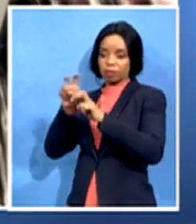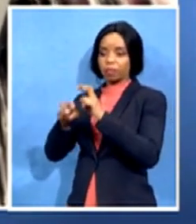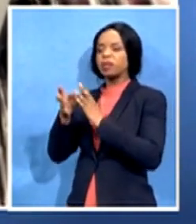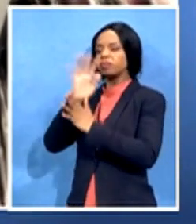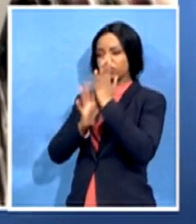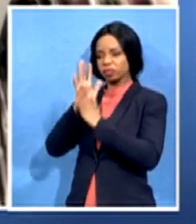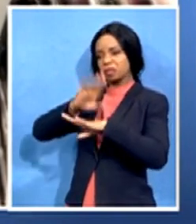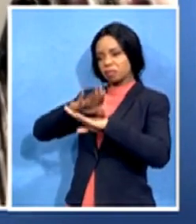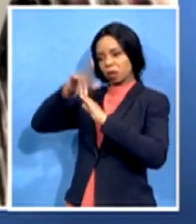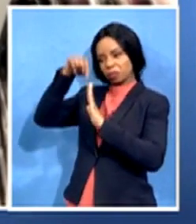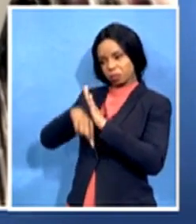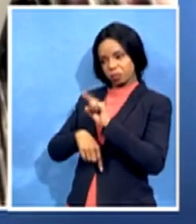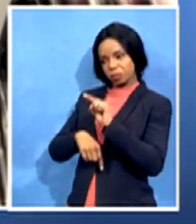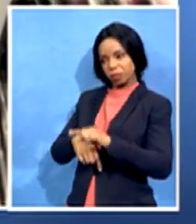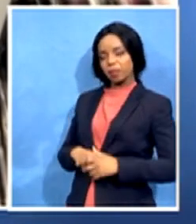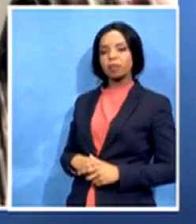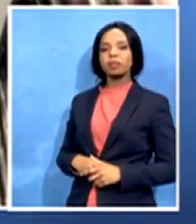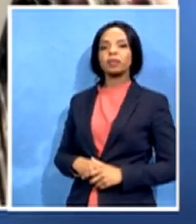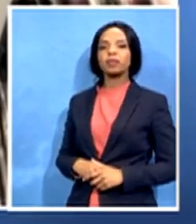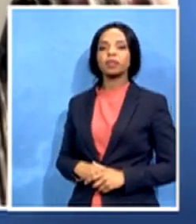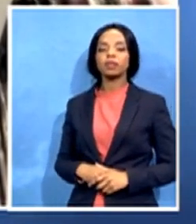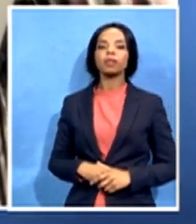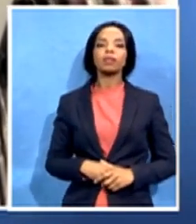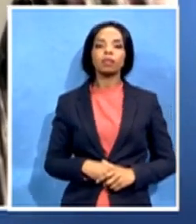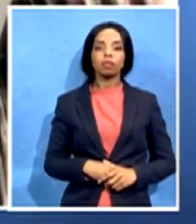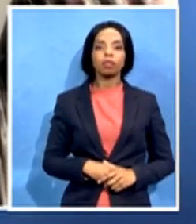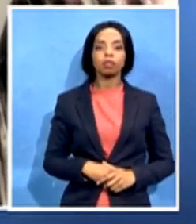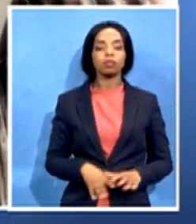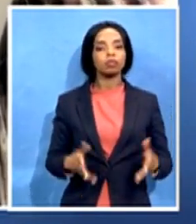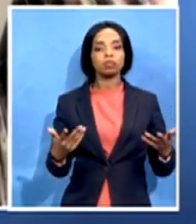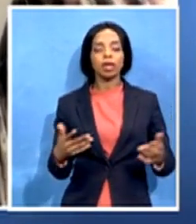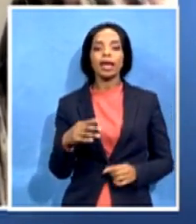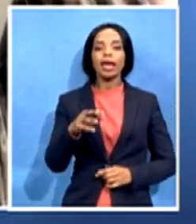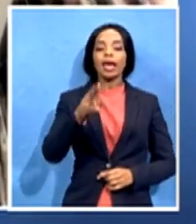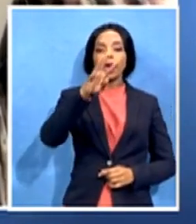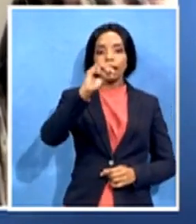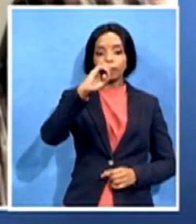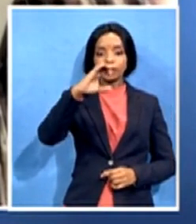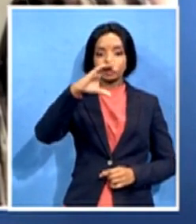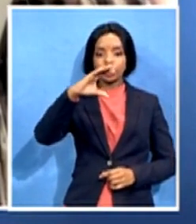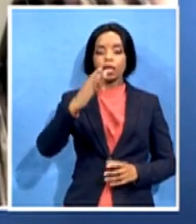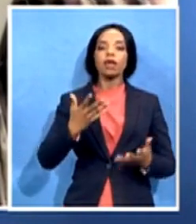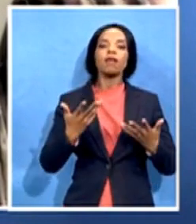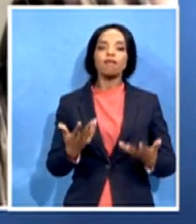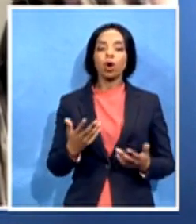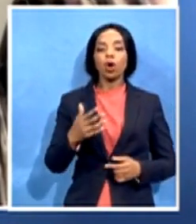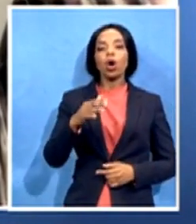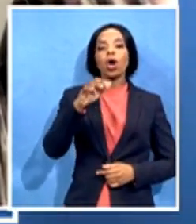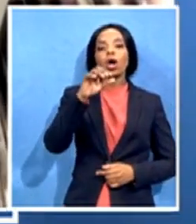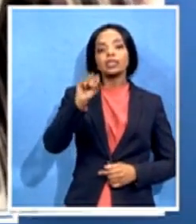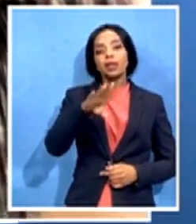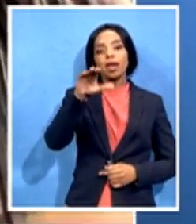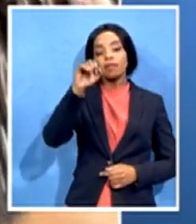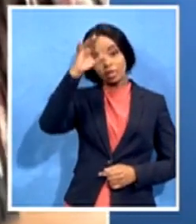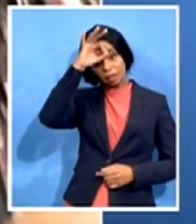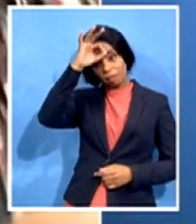Well, the MEC for SAP in the Eastern Cape